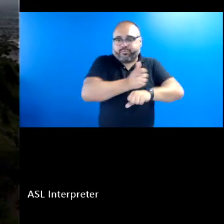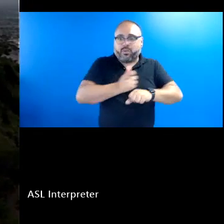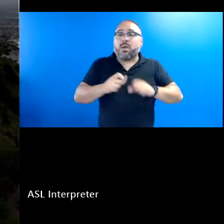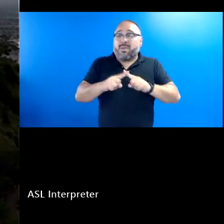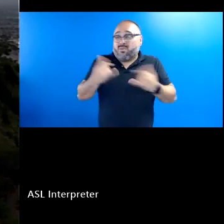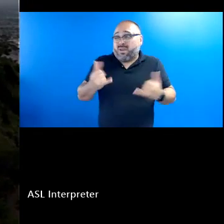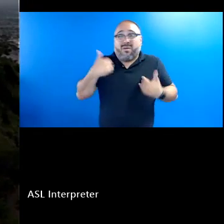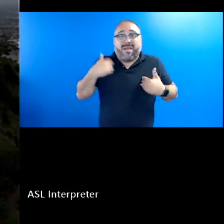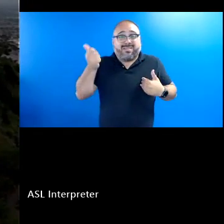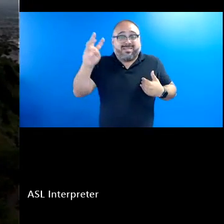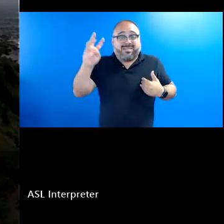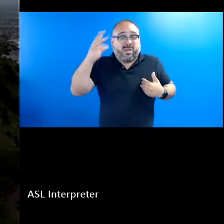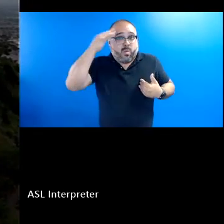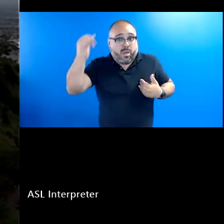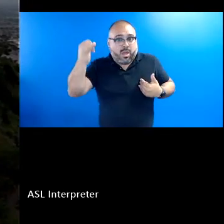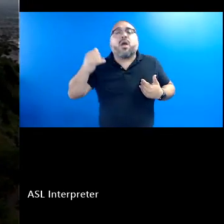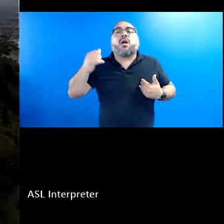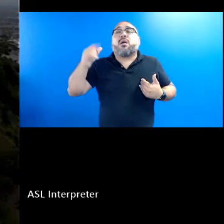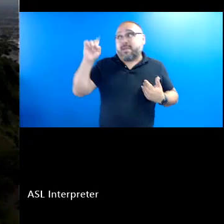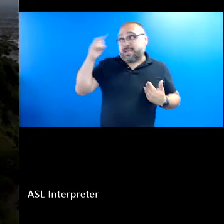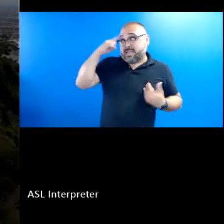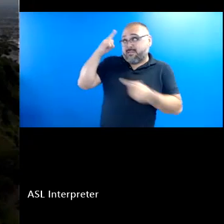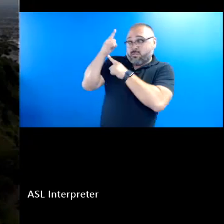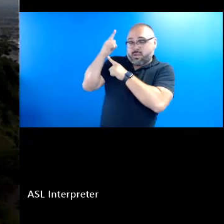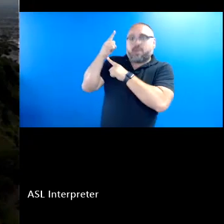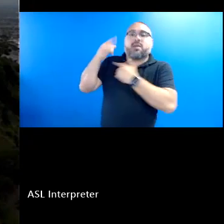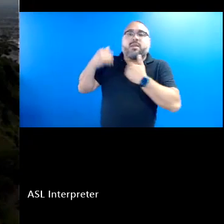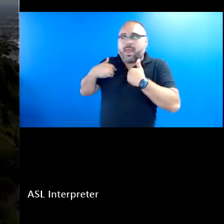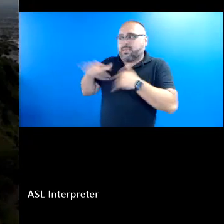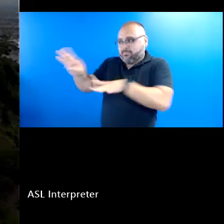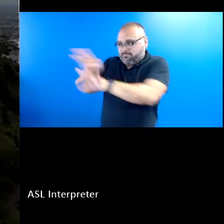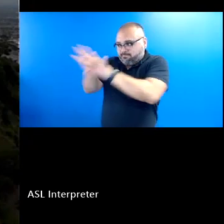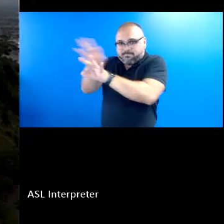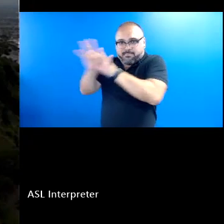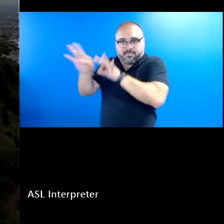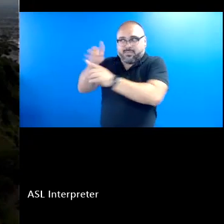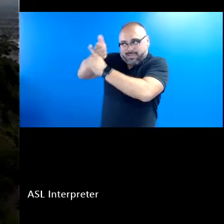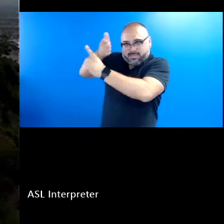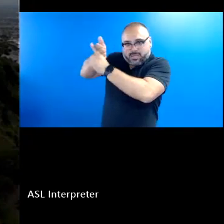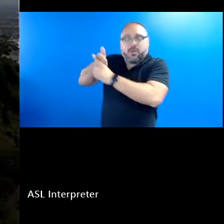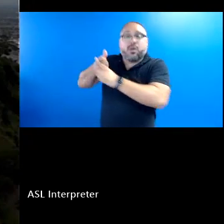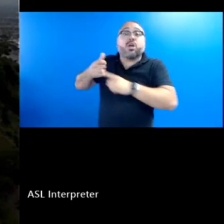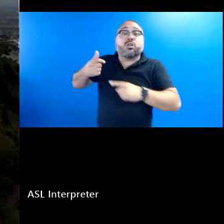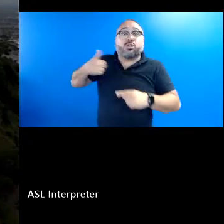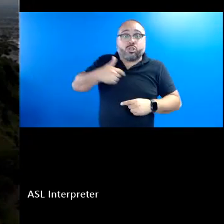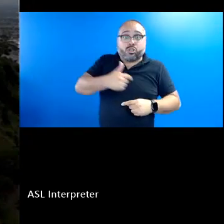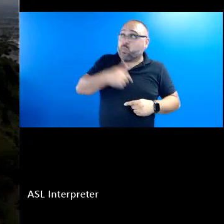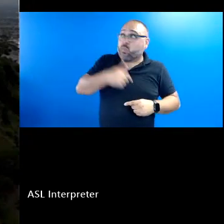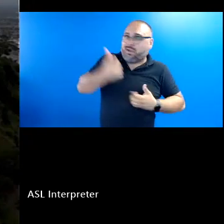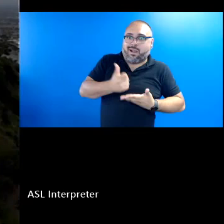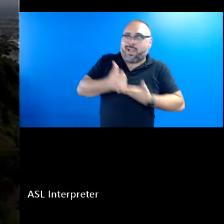we also have the government has sampling sites of their own. So we're putting sampling sites in to help fill the gaps